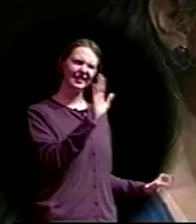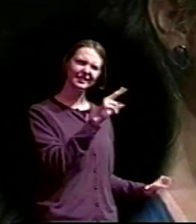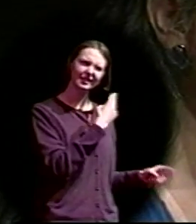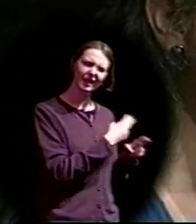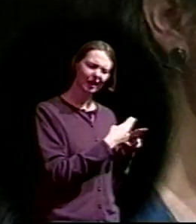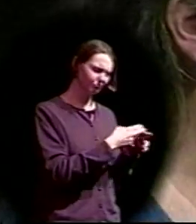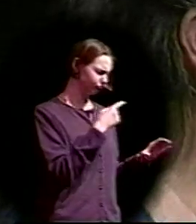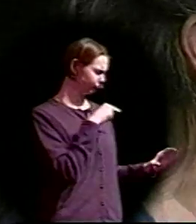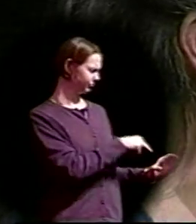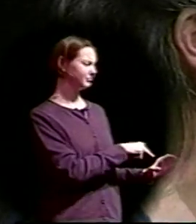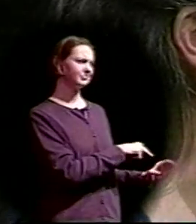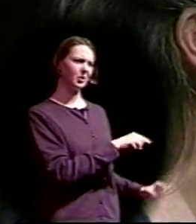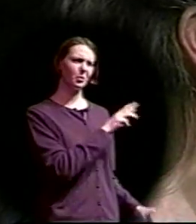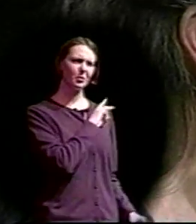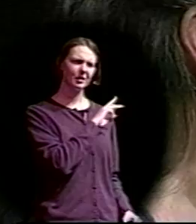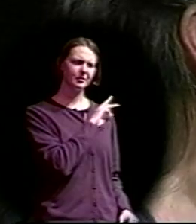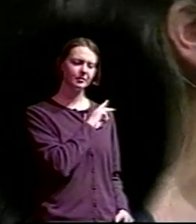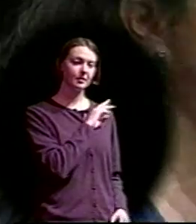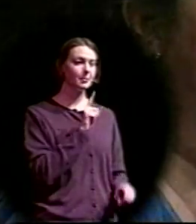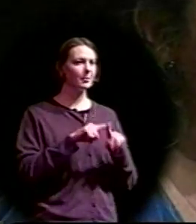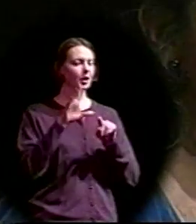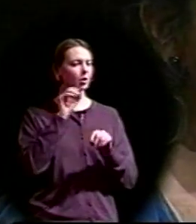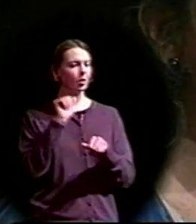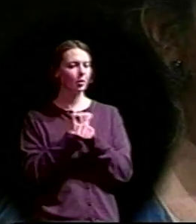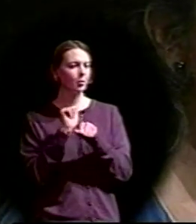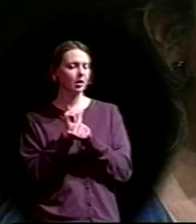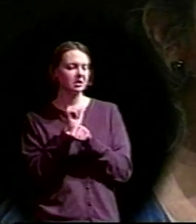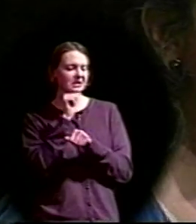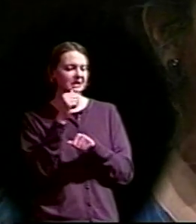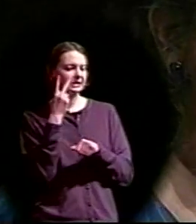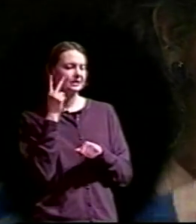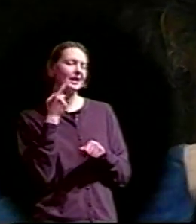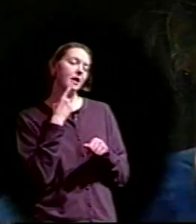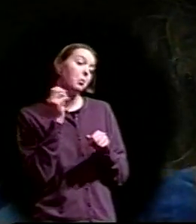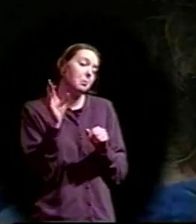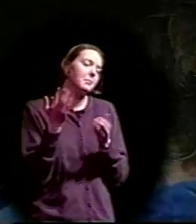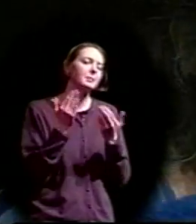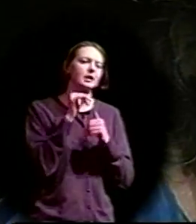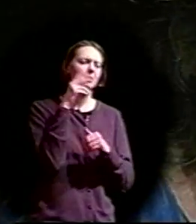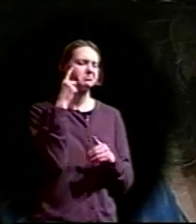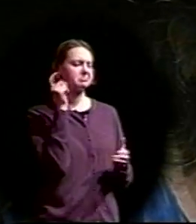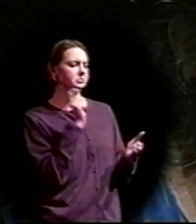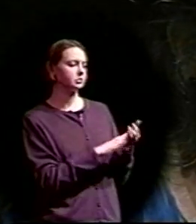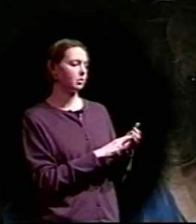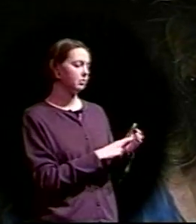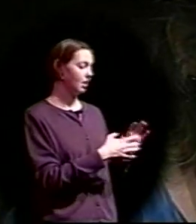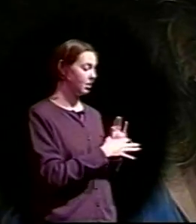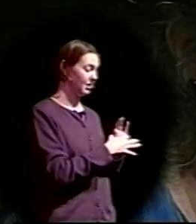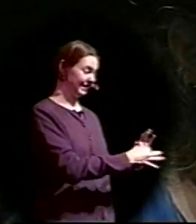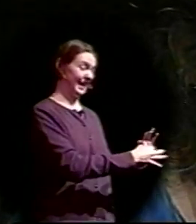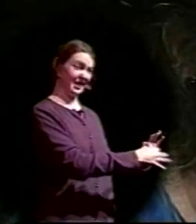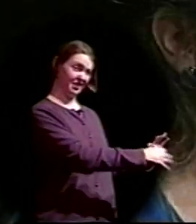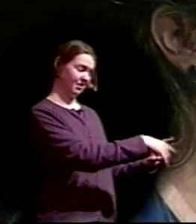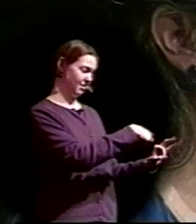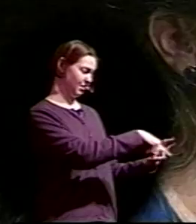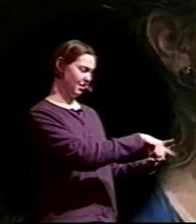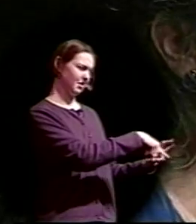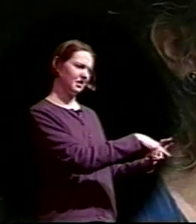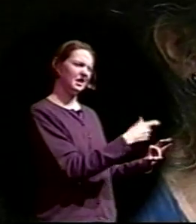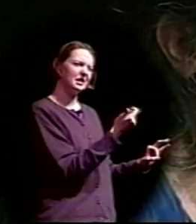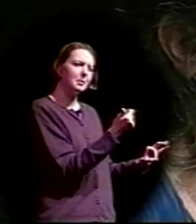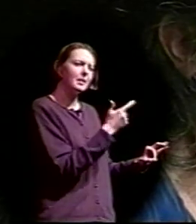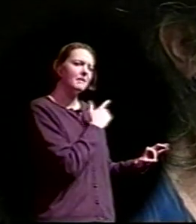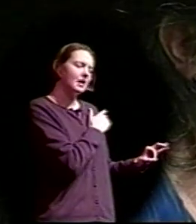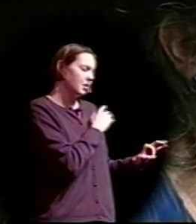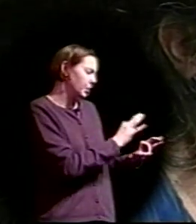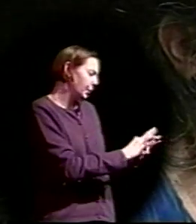Winans. But his colleague had neglected to mention, or perhaps hadn't even noticed, that attached to that tarnished piece of metal was a frayed bit of